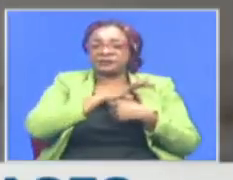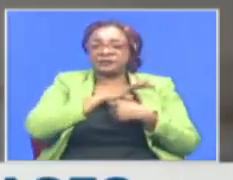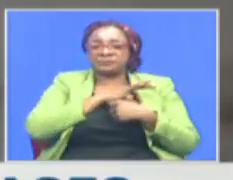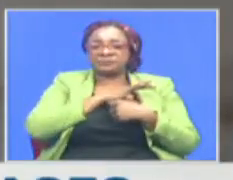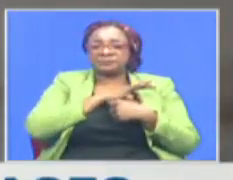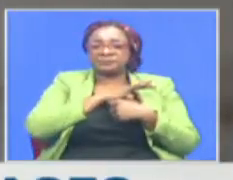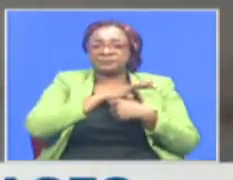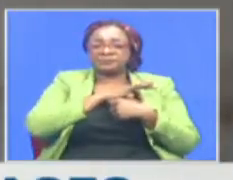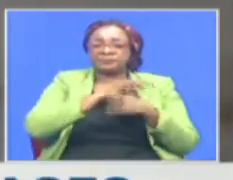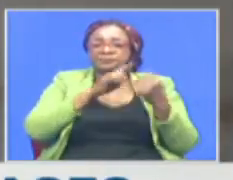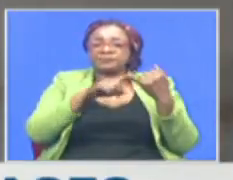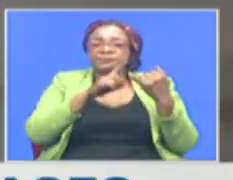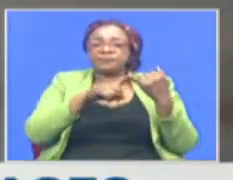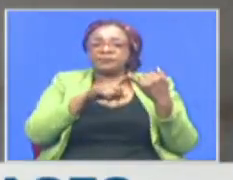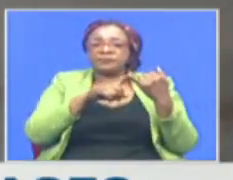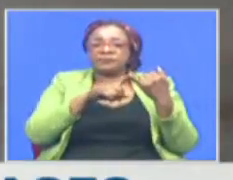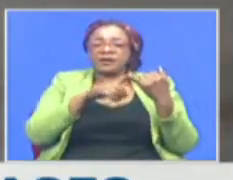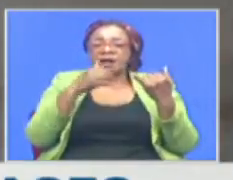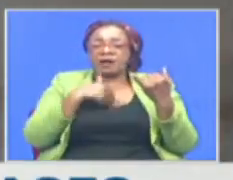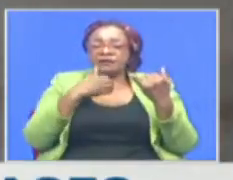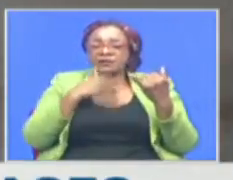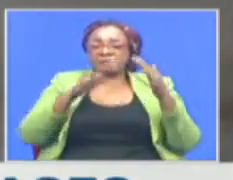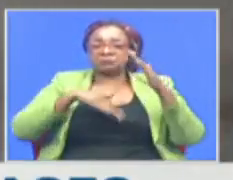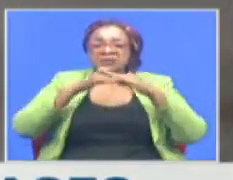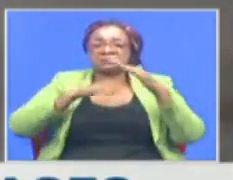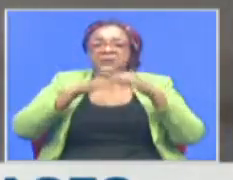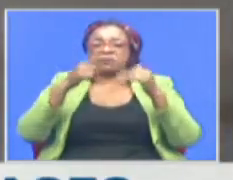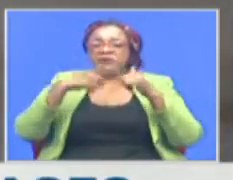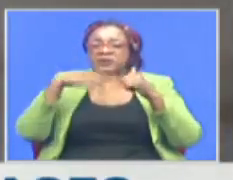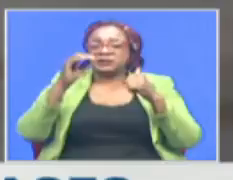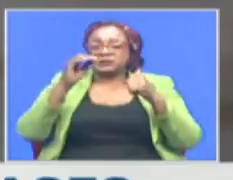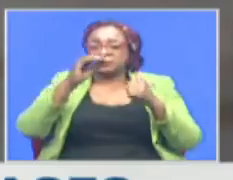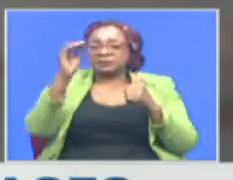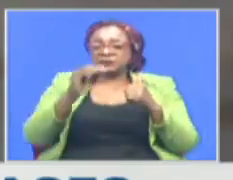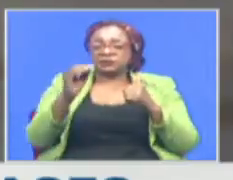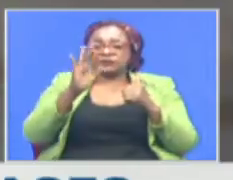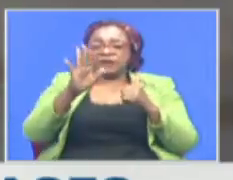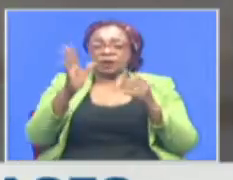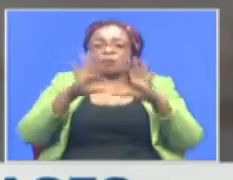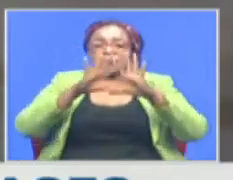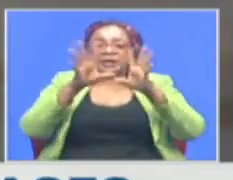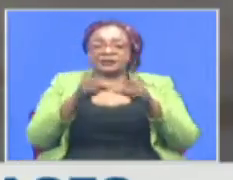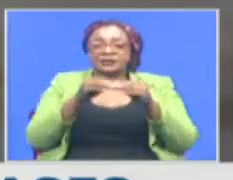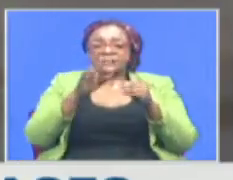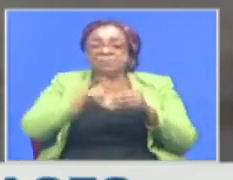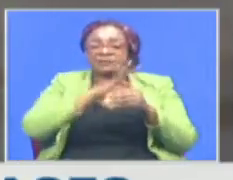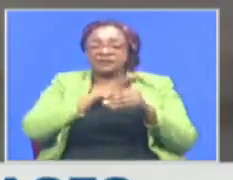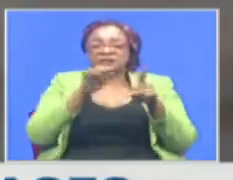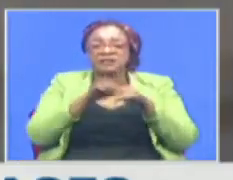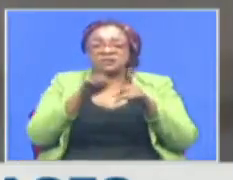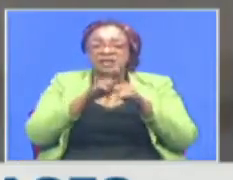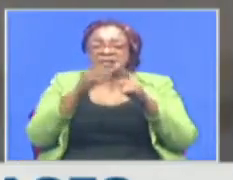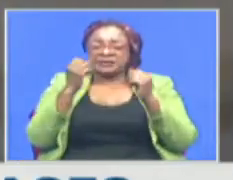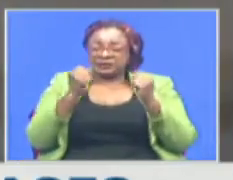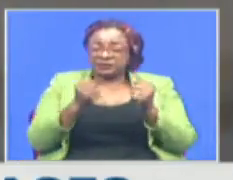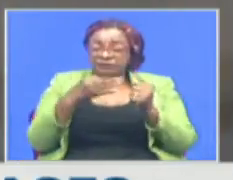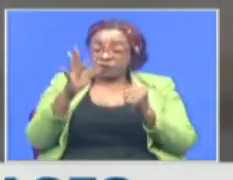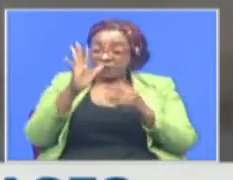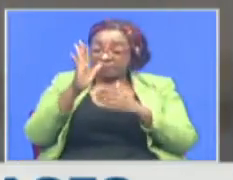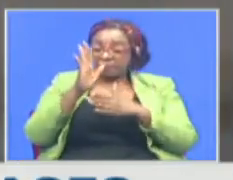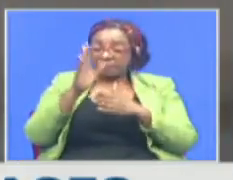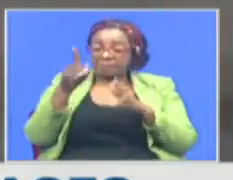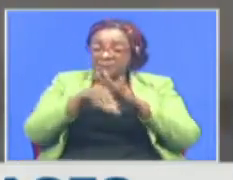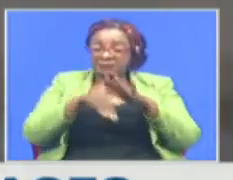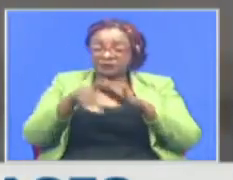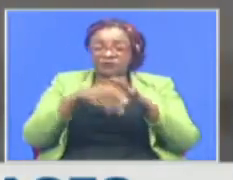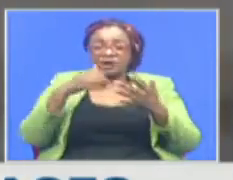The first is by assigning up to a maximum of 60% of their accumulated benefits as a guarantee for purposes of acquiring